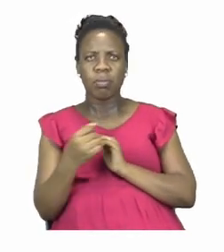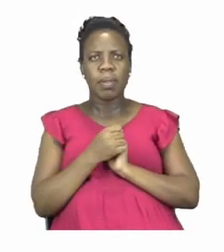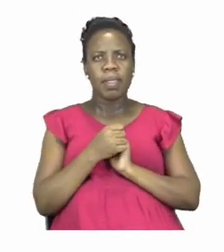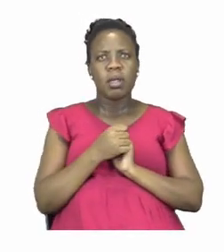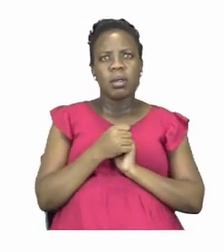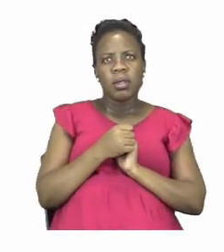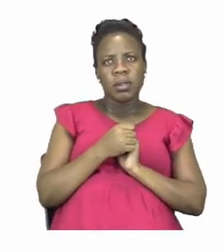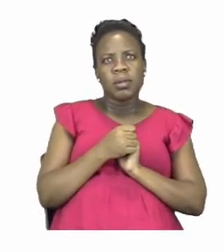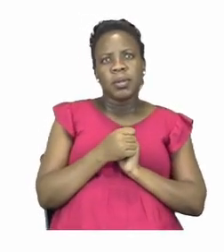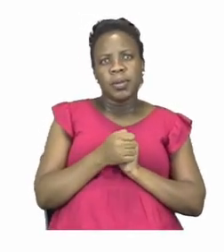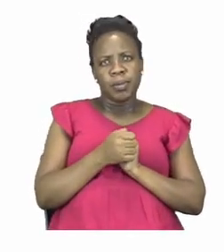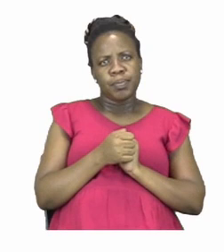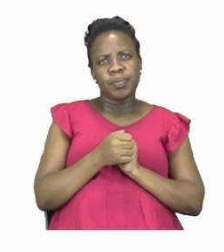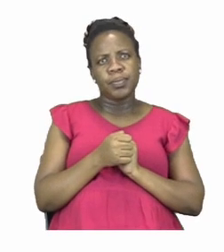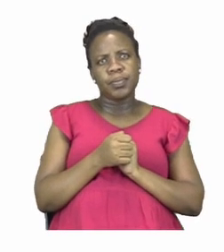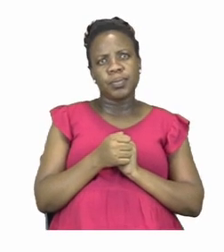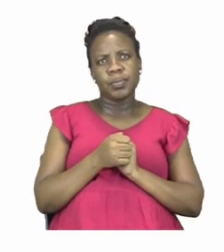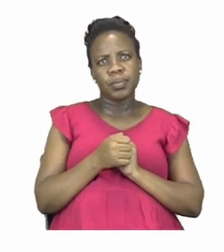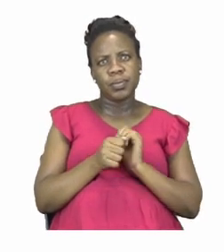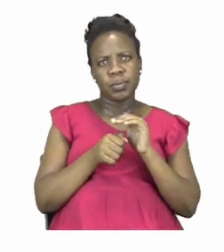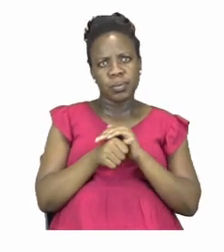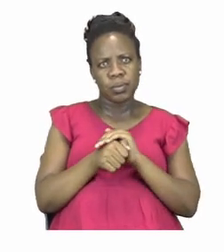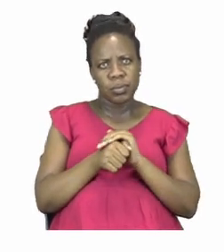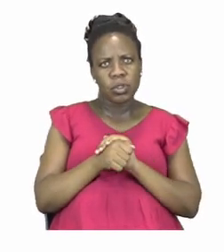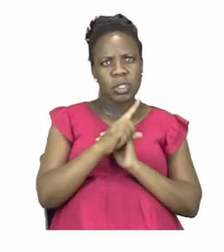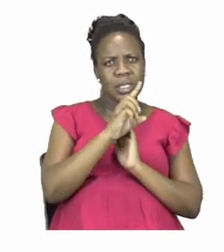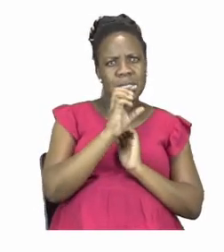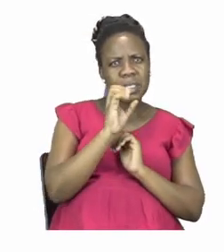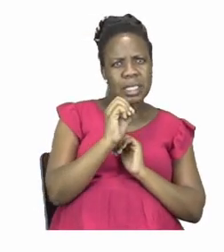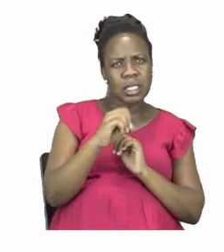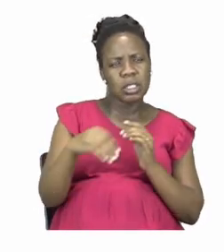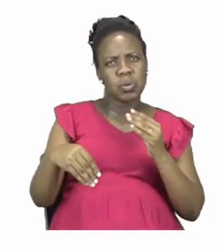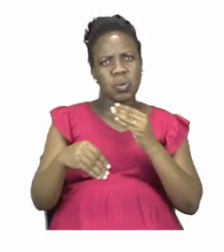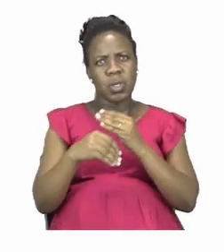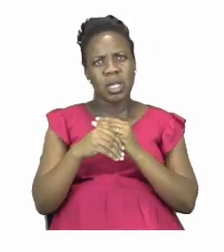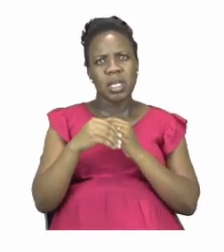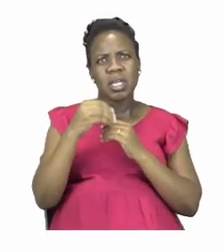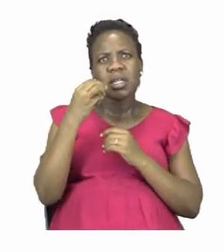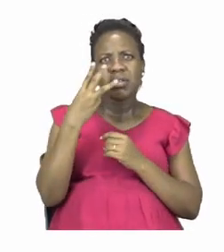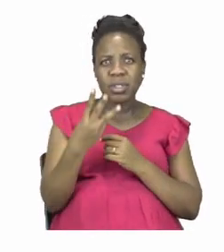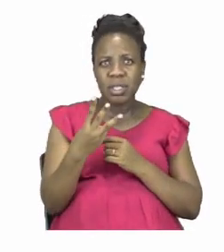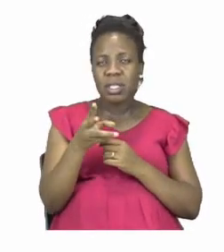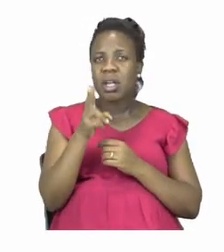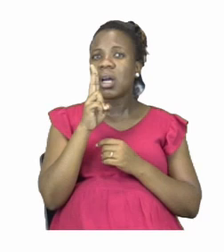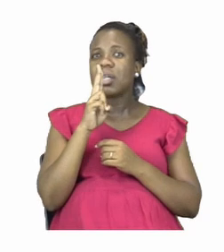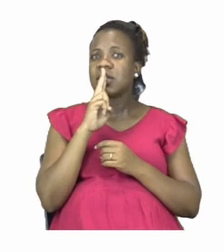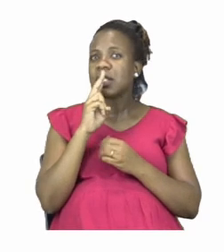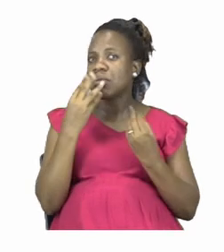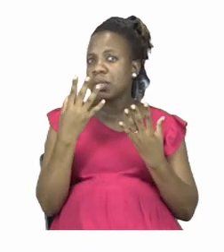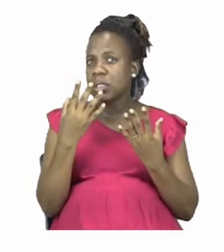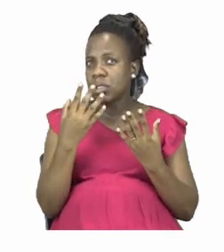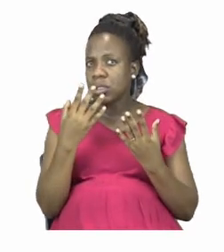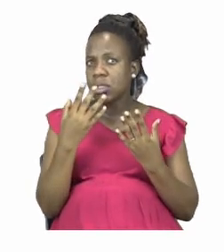job. Now then it says you have to add 3 and then there's a little block for your answer.